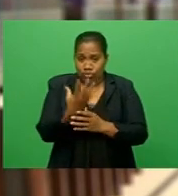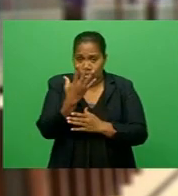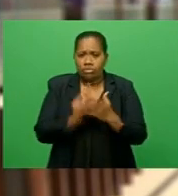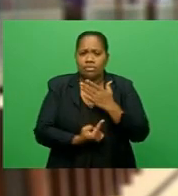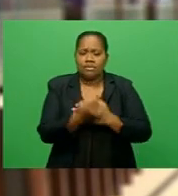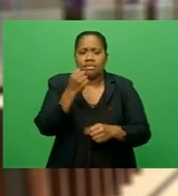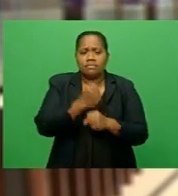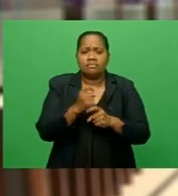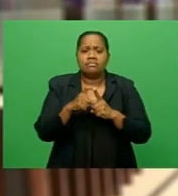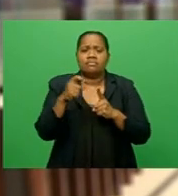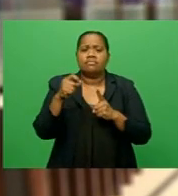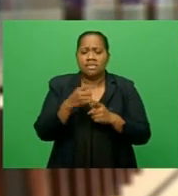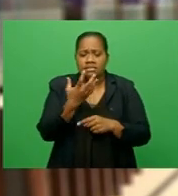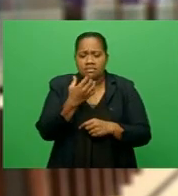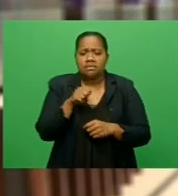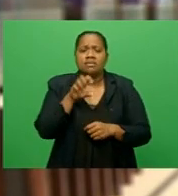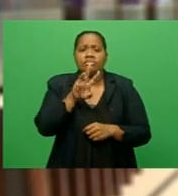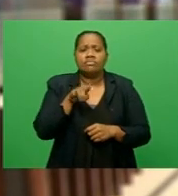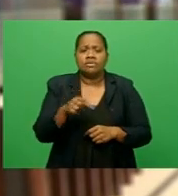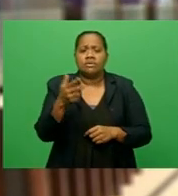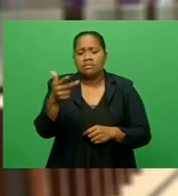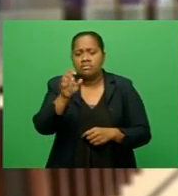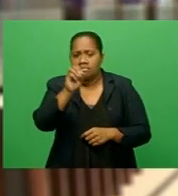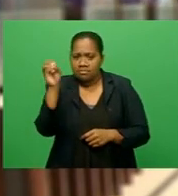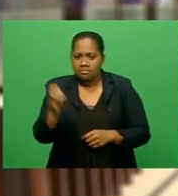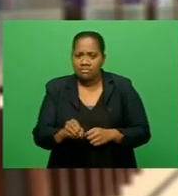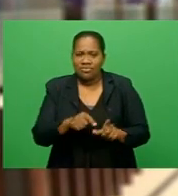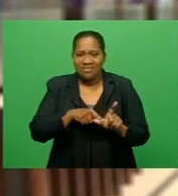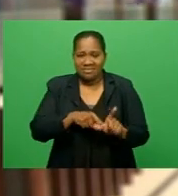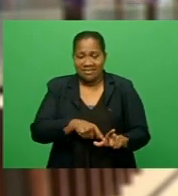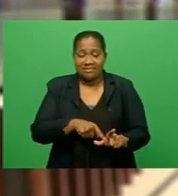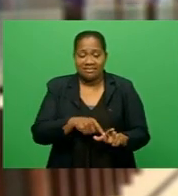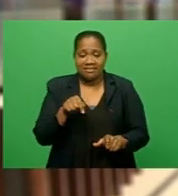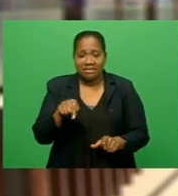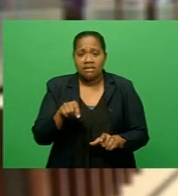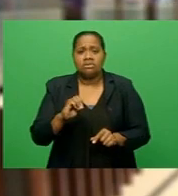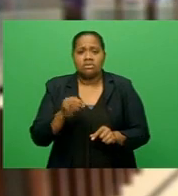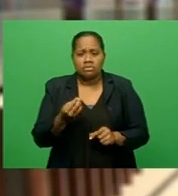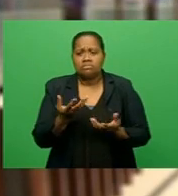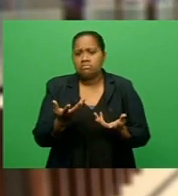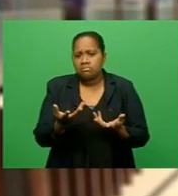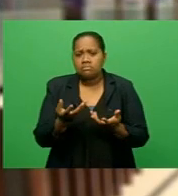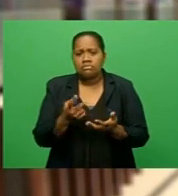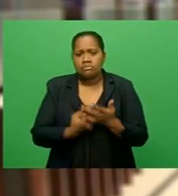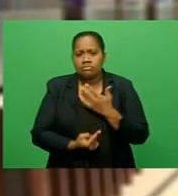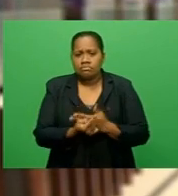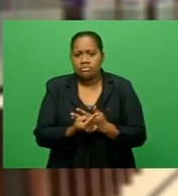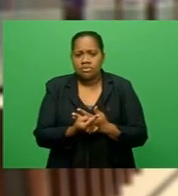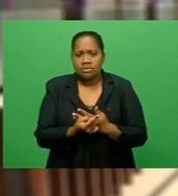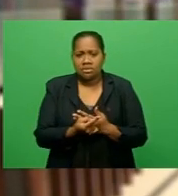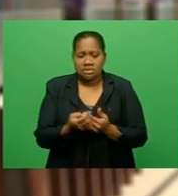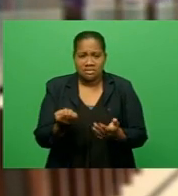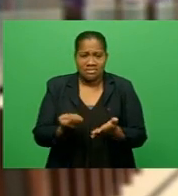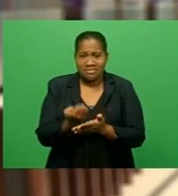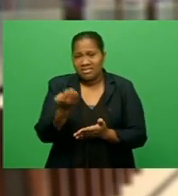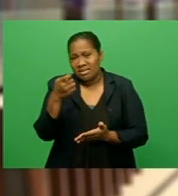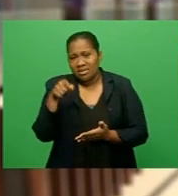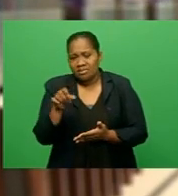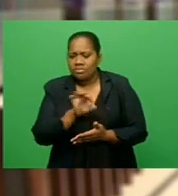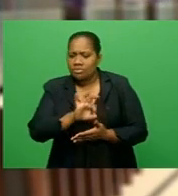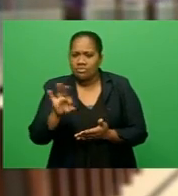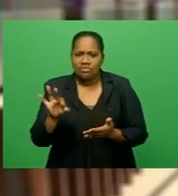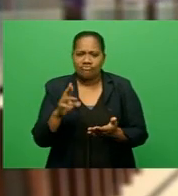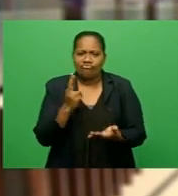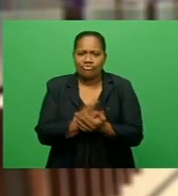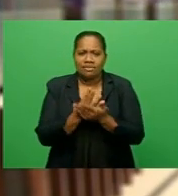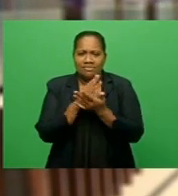contracted 3.8% on an annual basis, suggesting the recession-stricken economy is not out of the woods yet